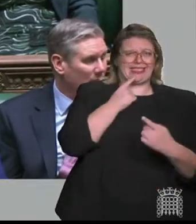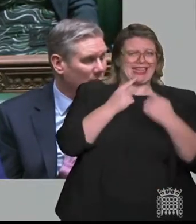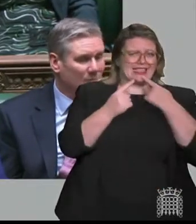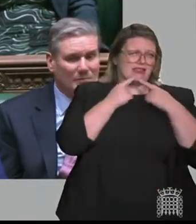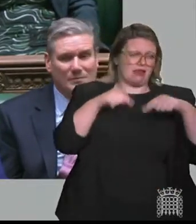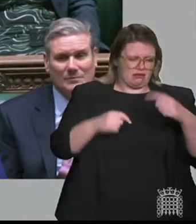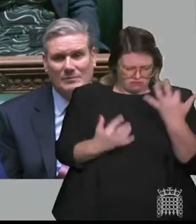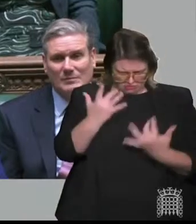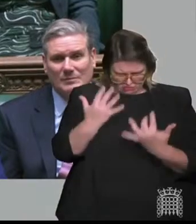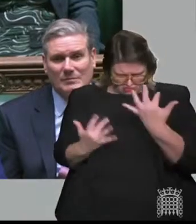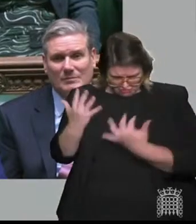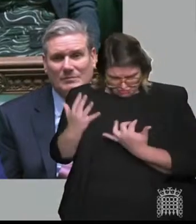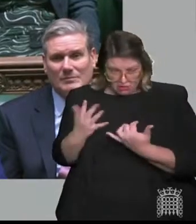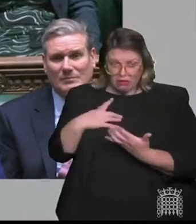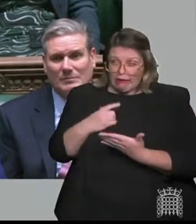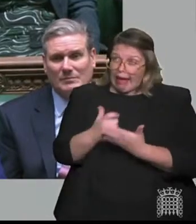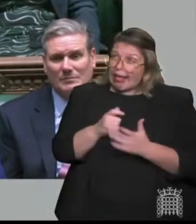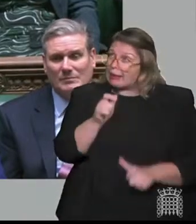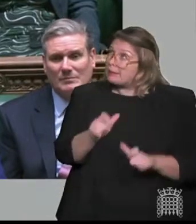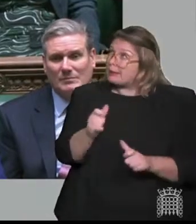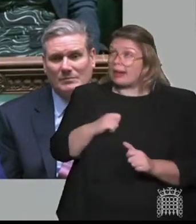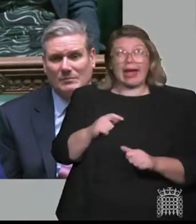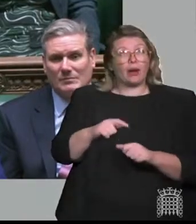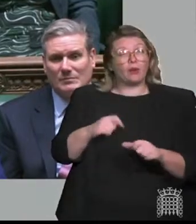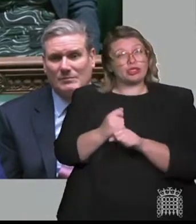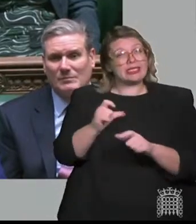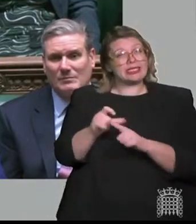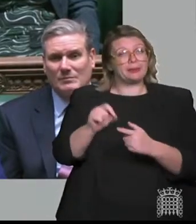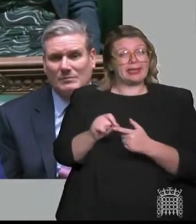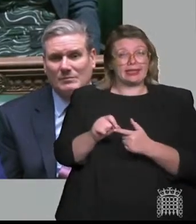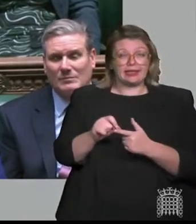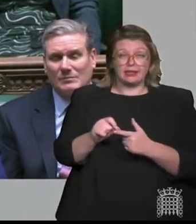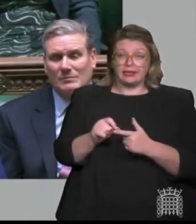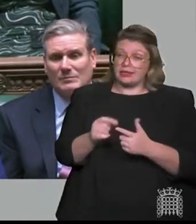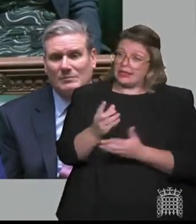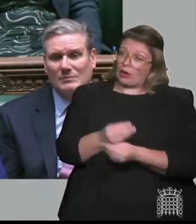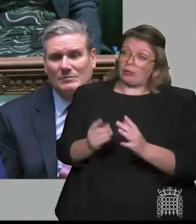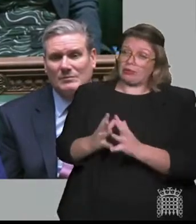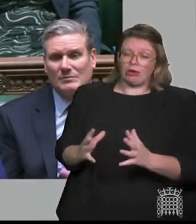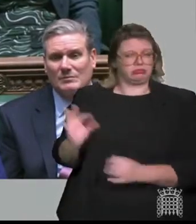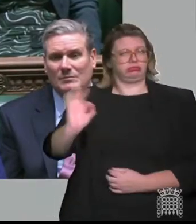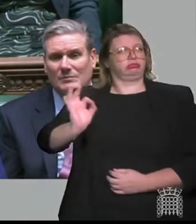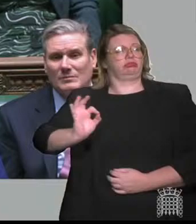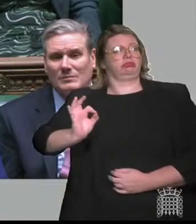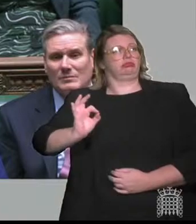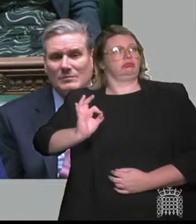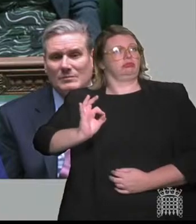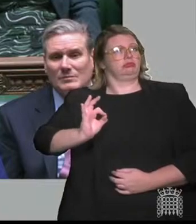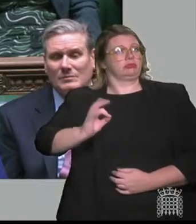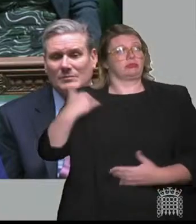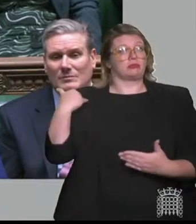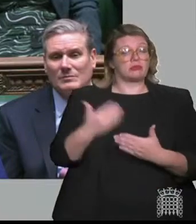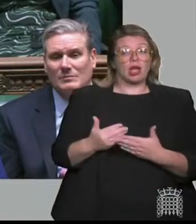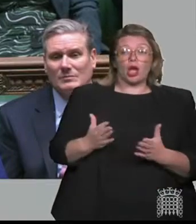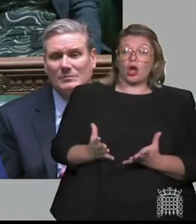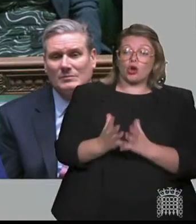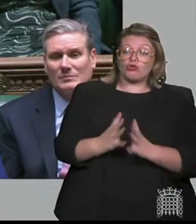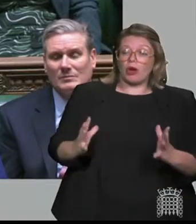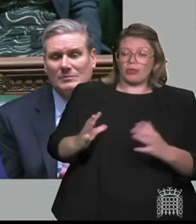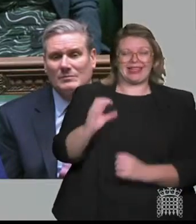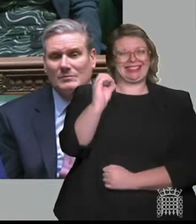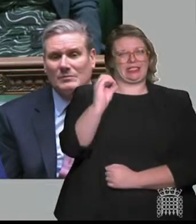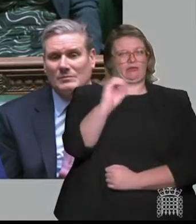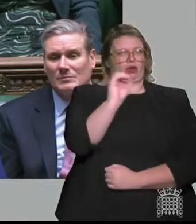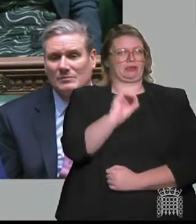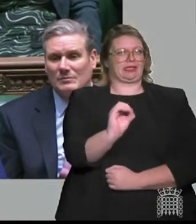big, fat zero. That's zero growth in the most recent data in the third quarter of this year.